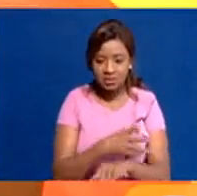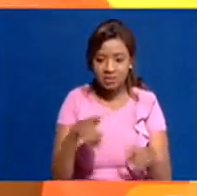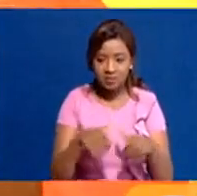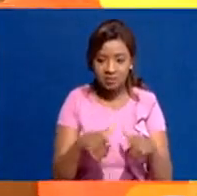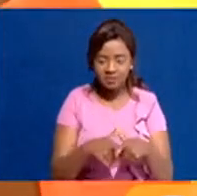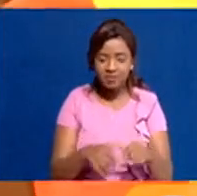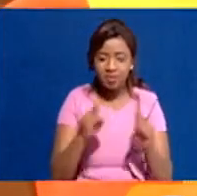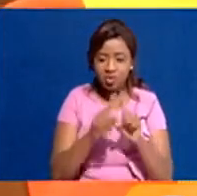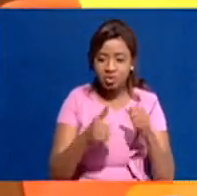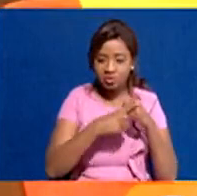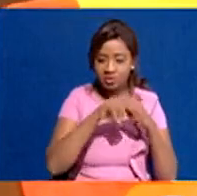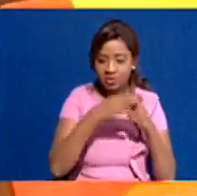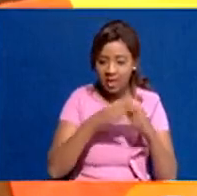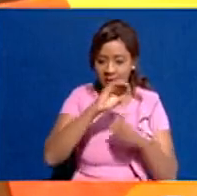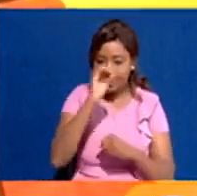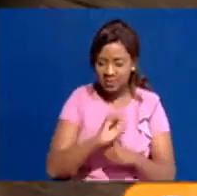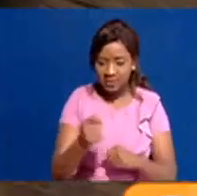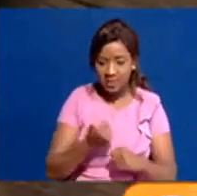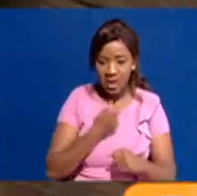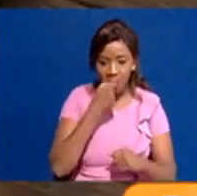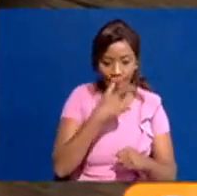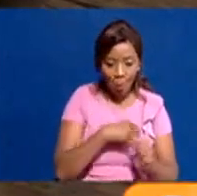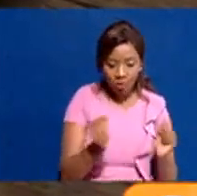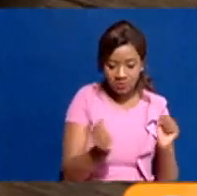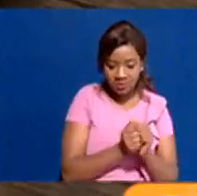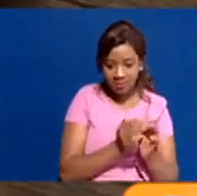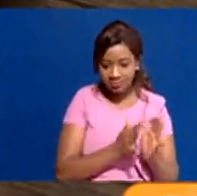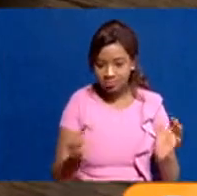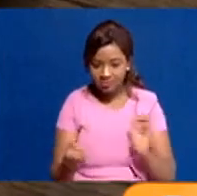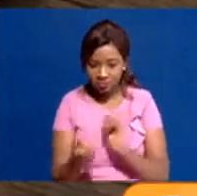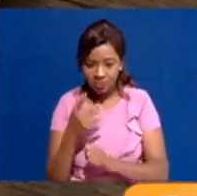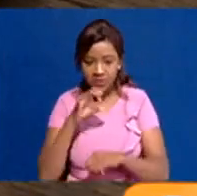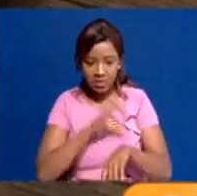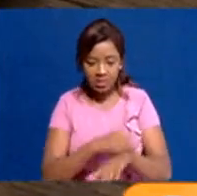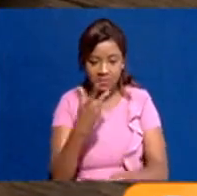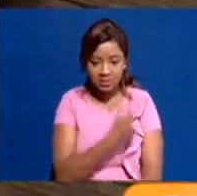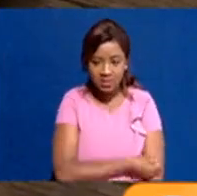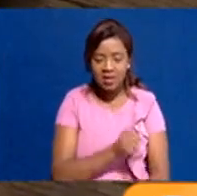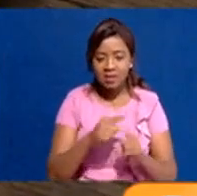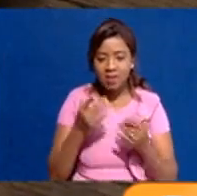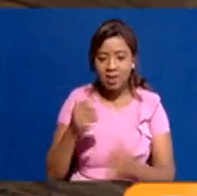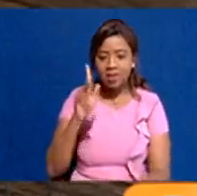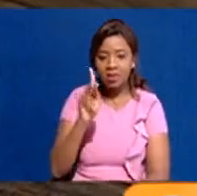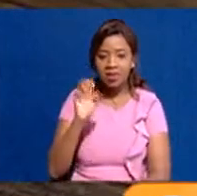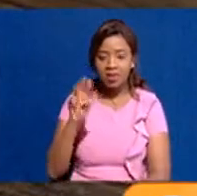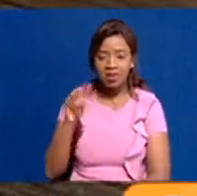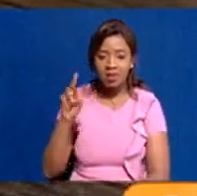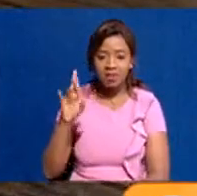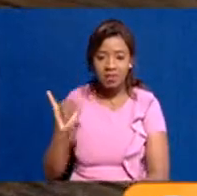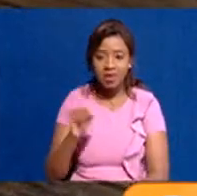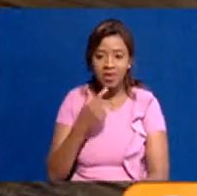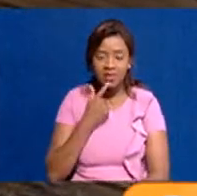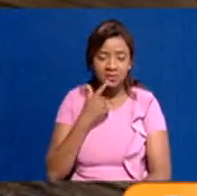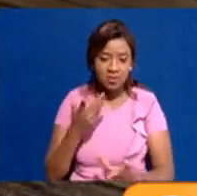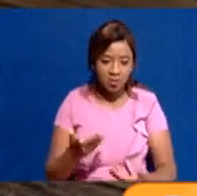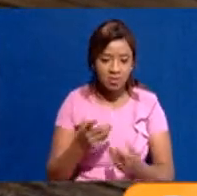With 69% of girls aged between 10 and 14 receiving the first dose, KEMRI is now recommending a silver bullet